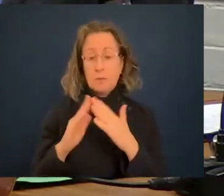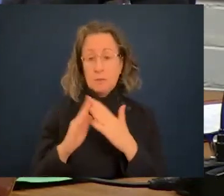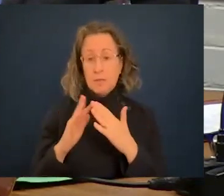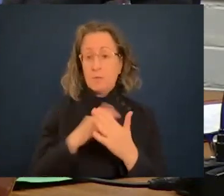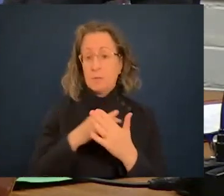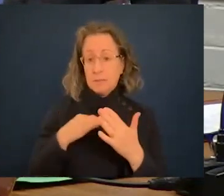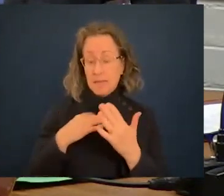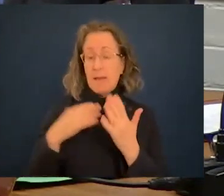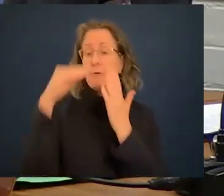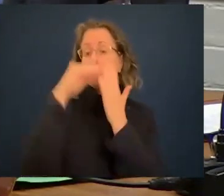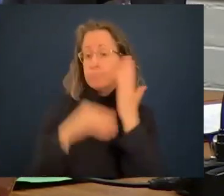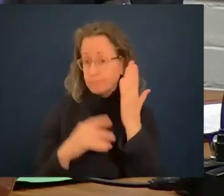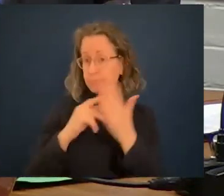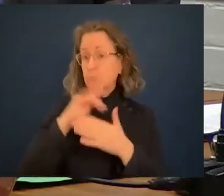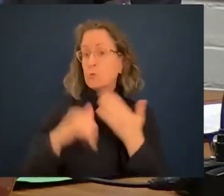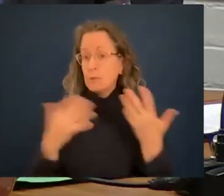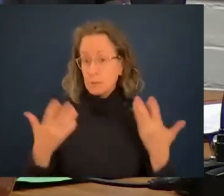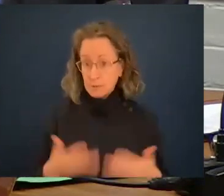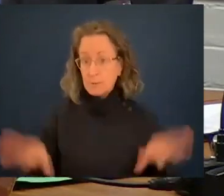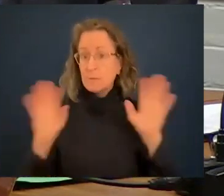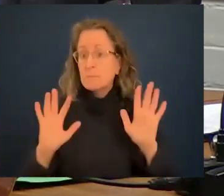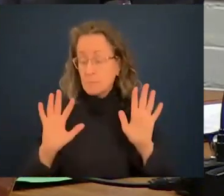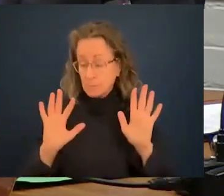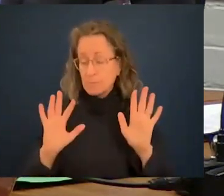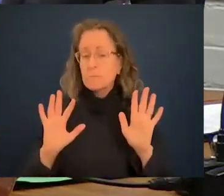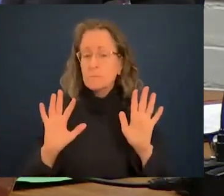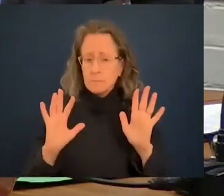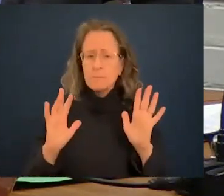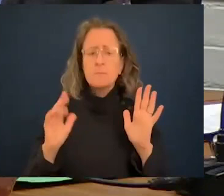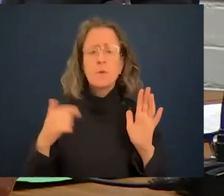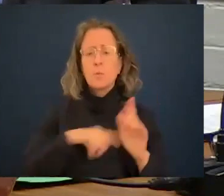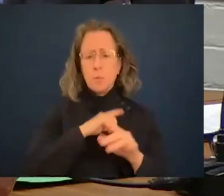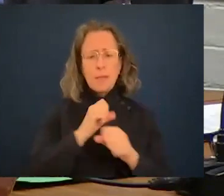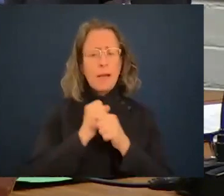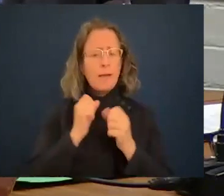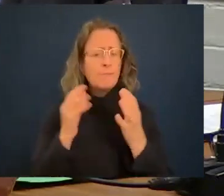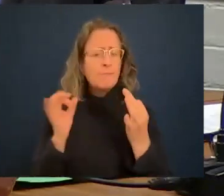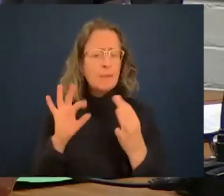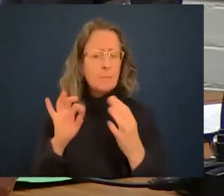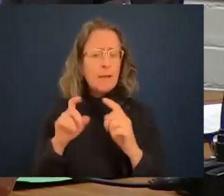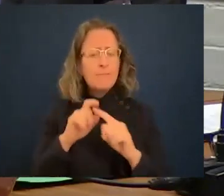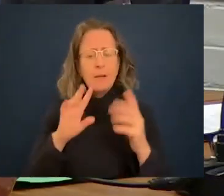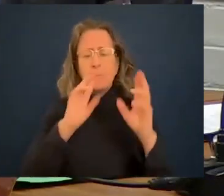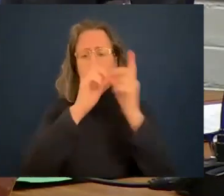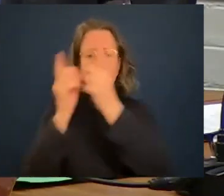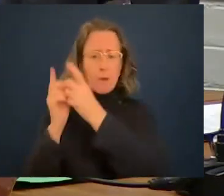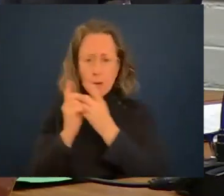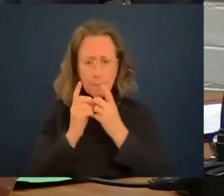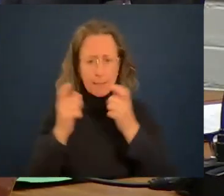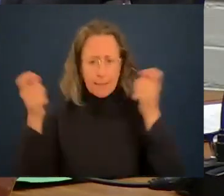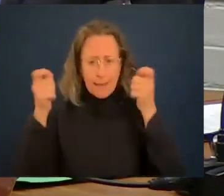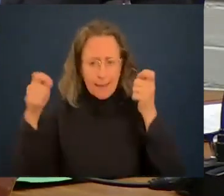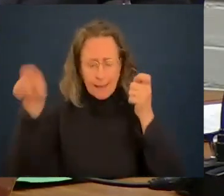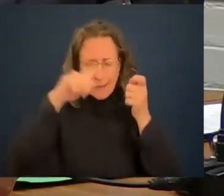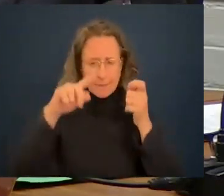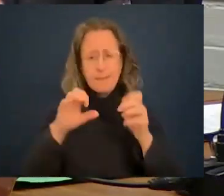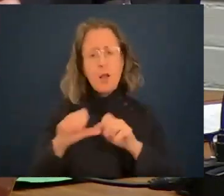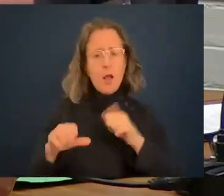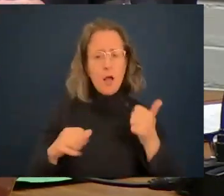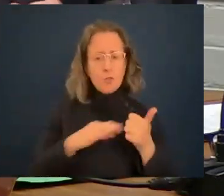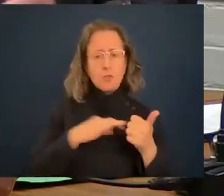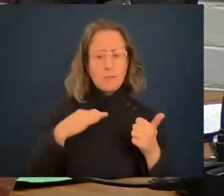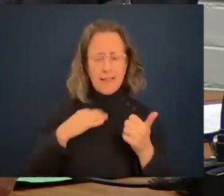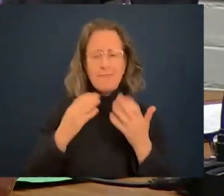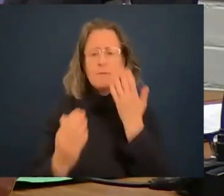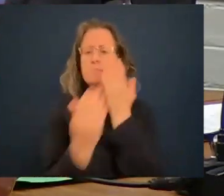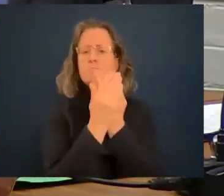compiled a list of projects uh with input from Brattleboro department heads and other staff and that is provided as attachment a